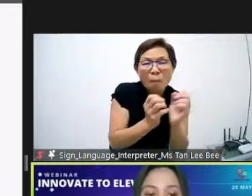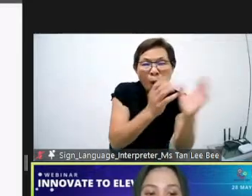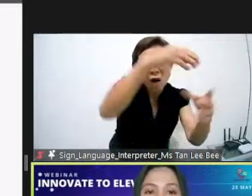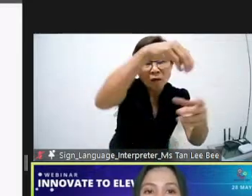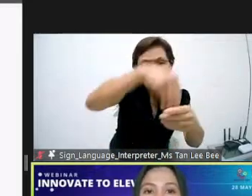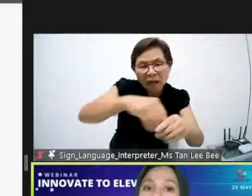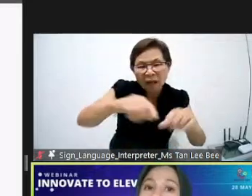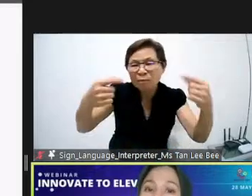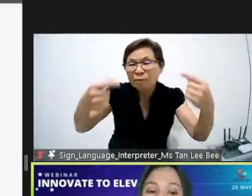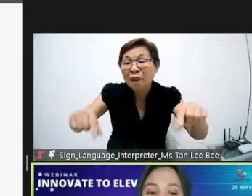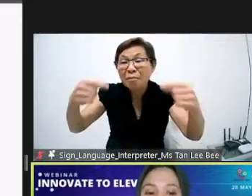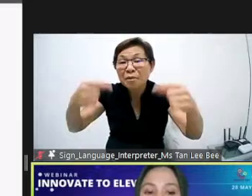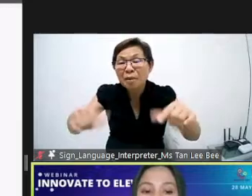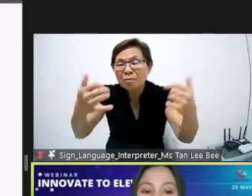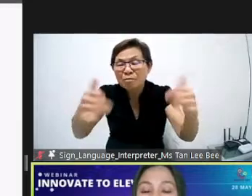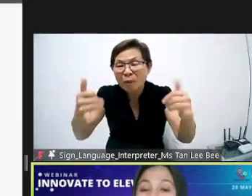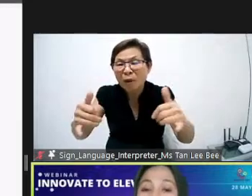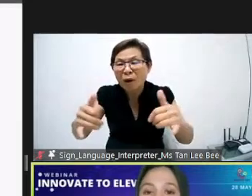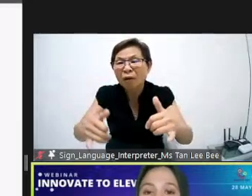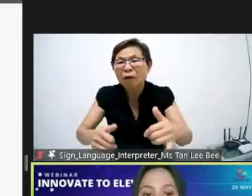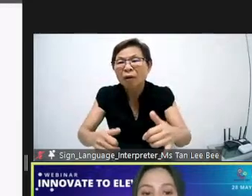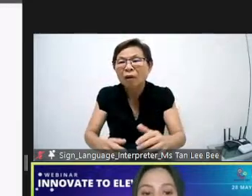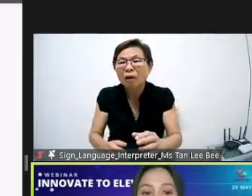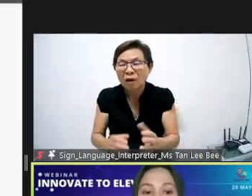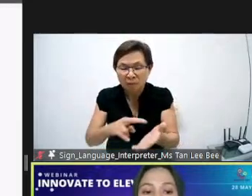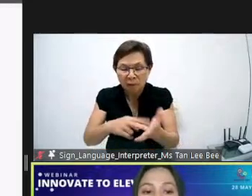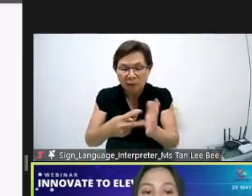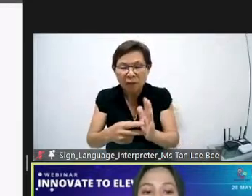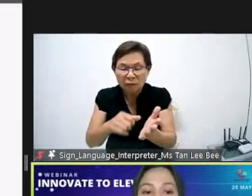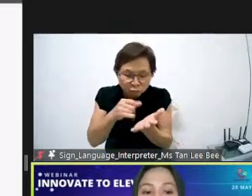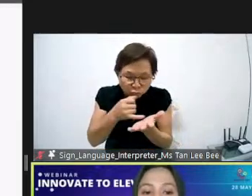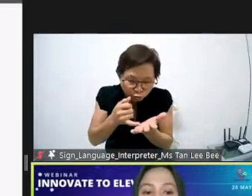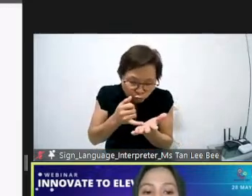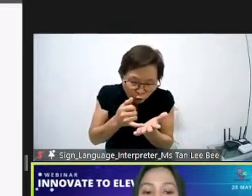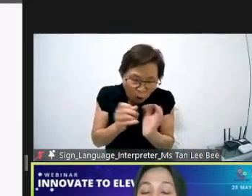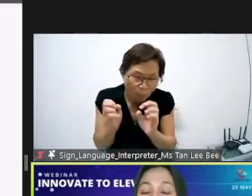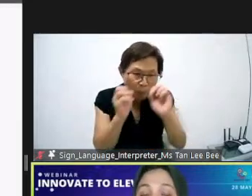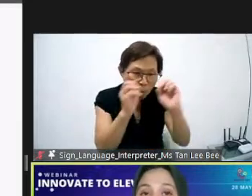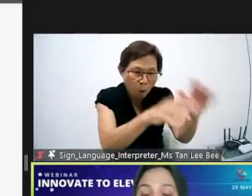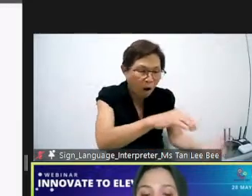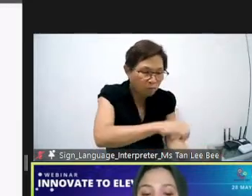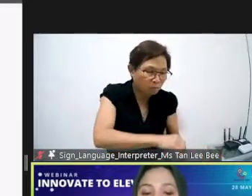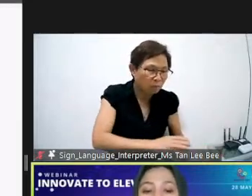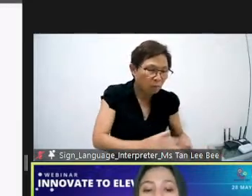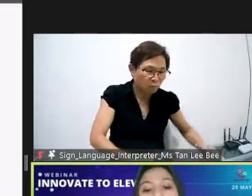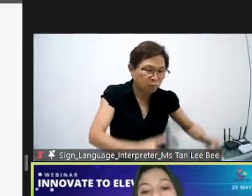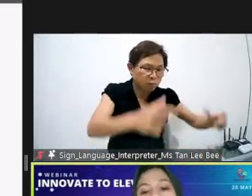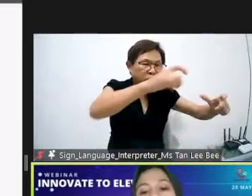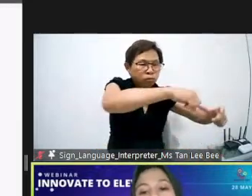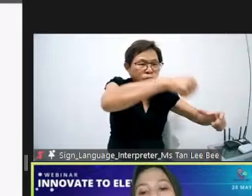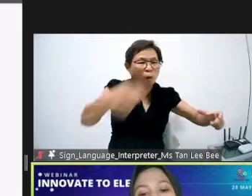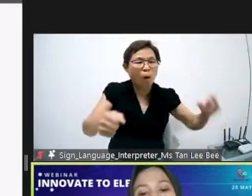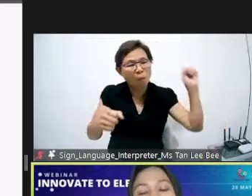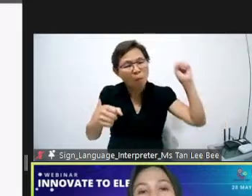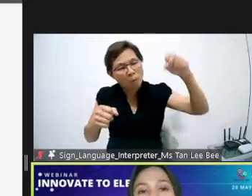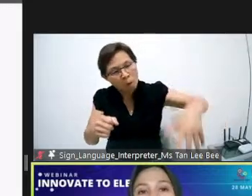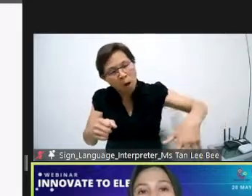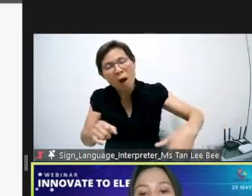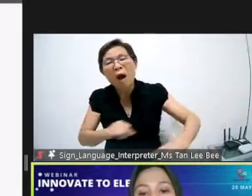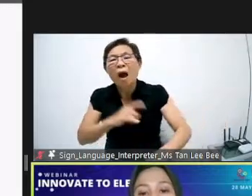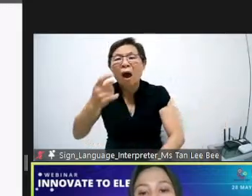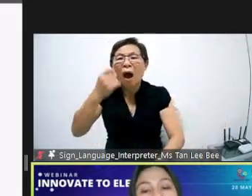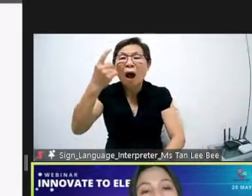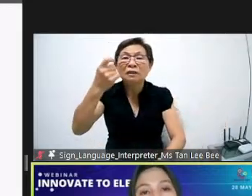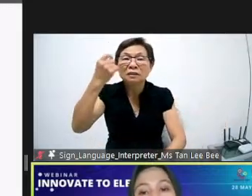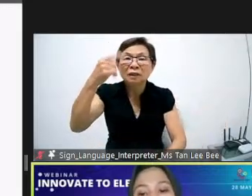game to the trash, put the trash to give them an understanding that this item should